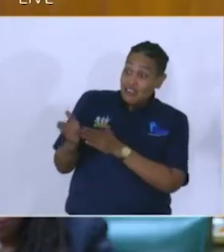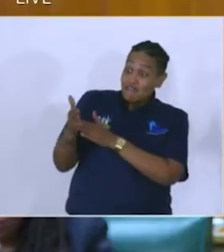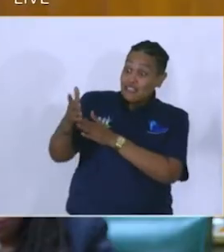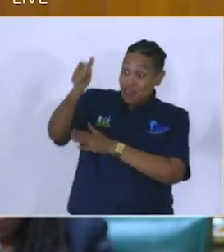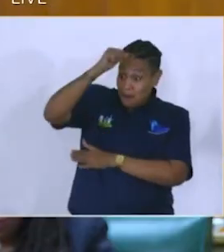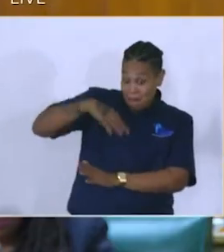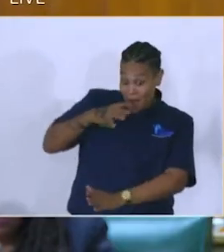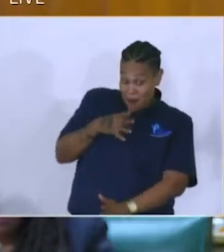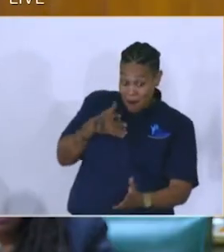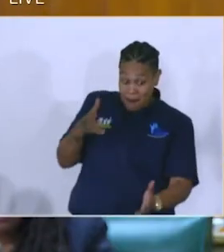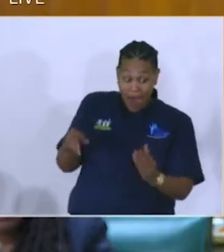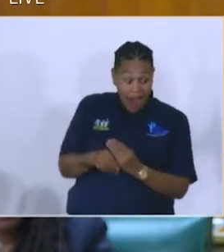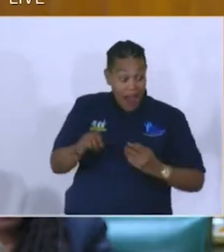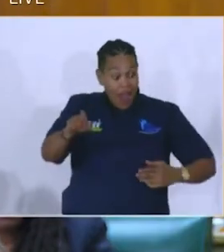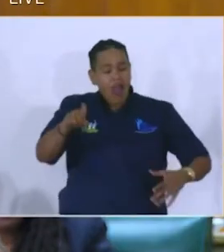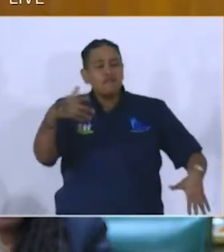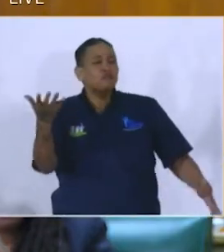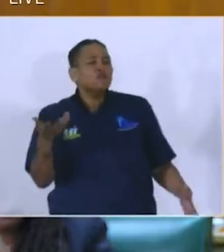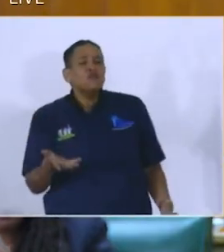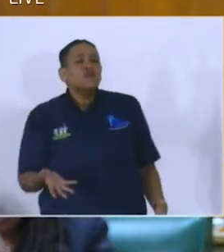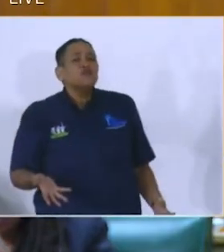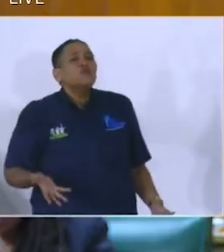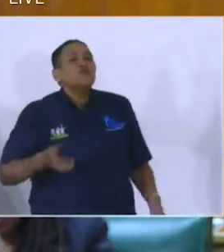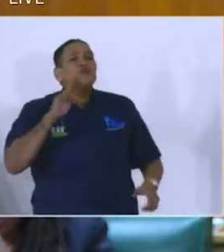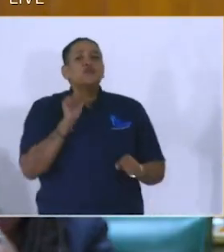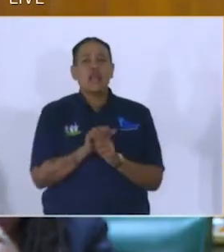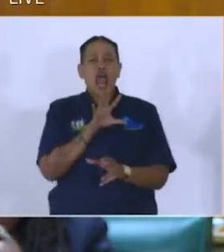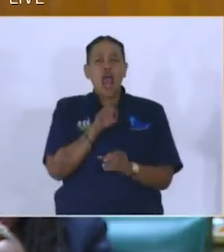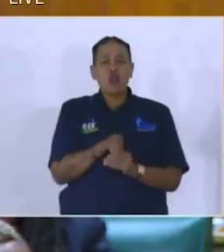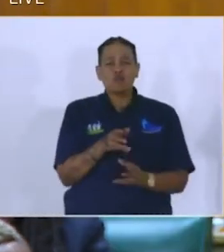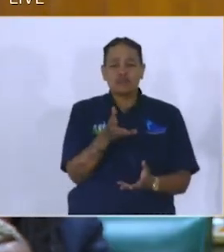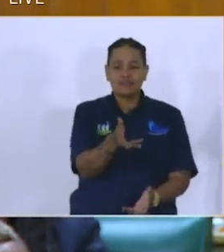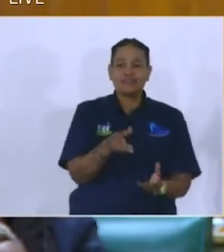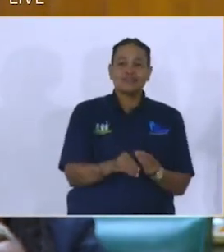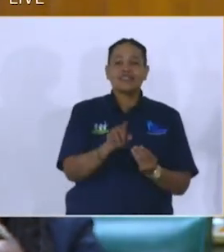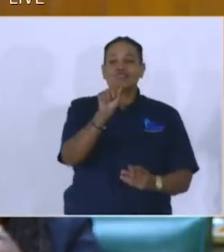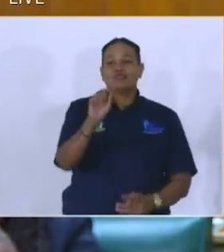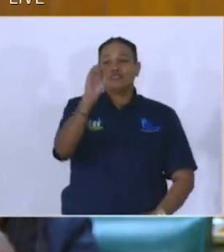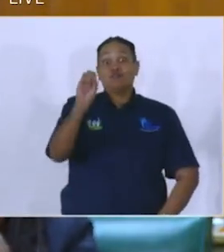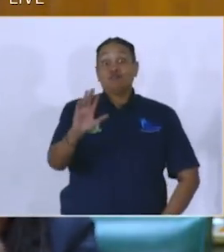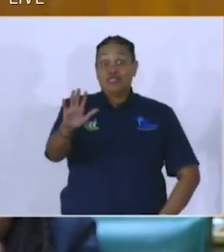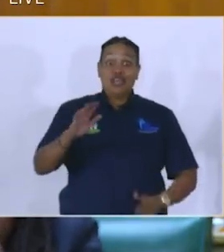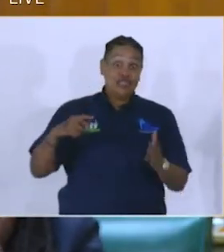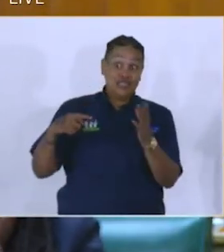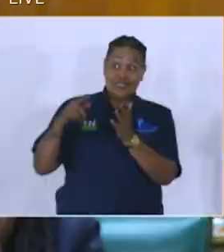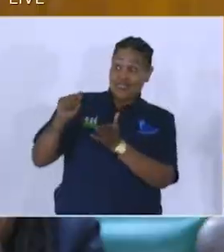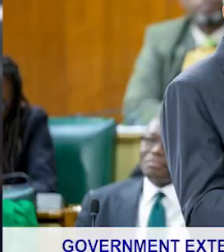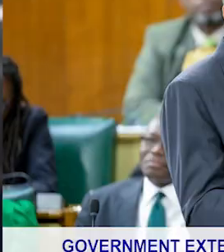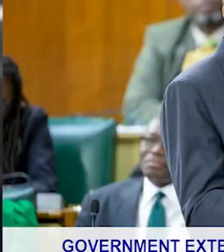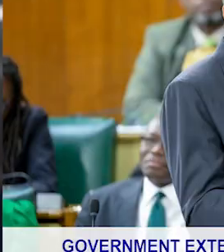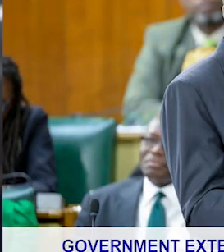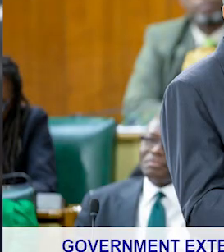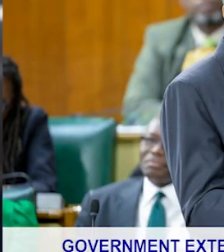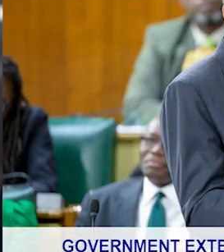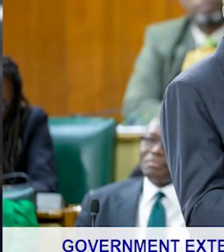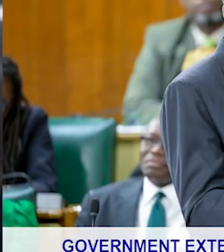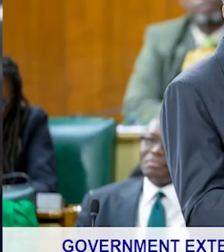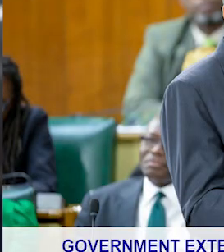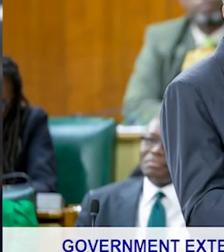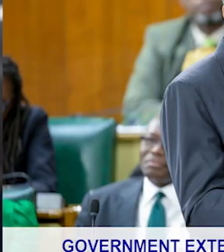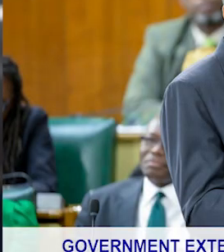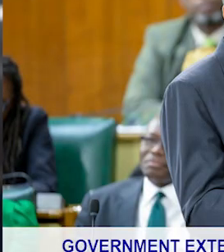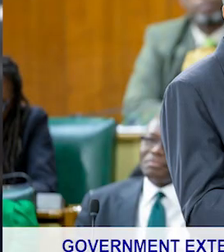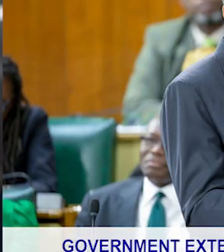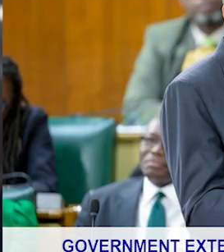fishers to be included in the 20% duty concession regime. Minister of Finance and the